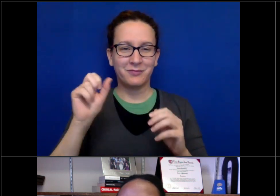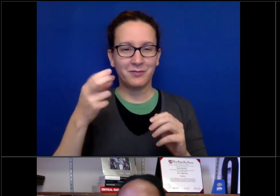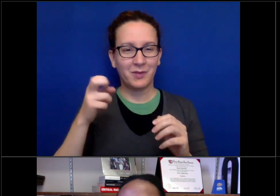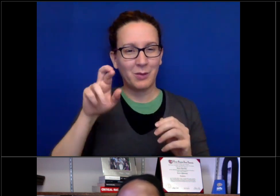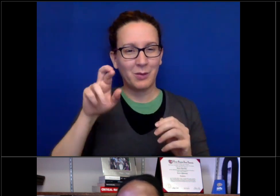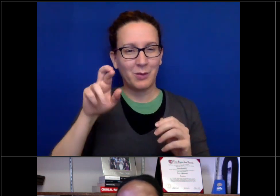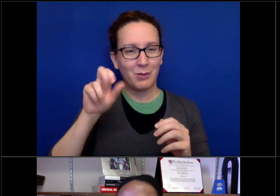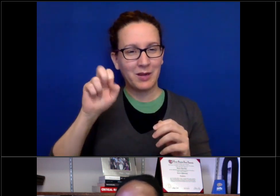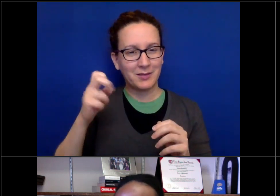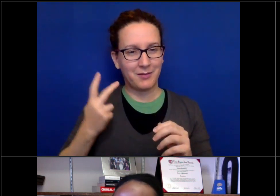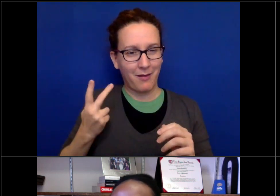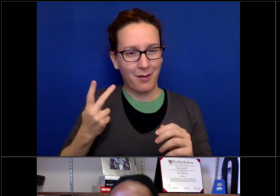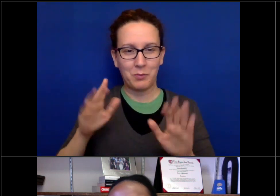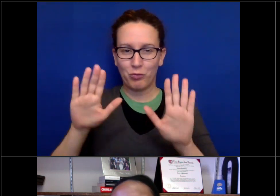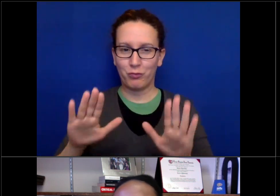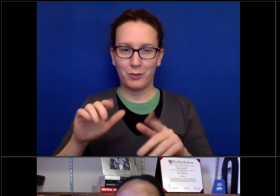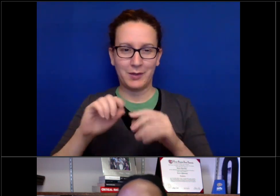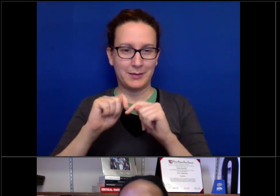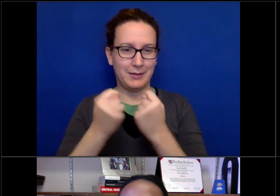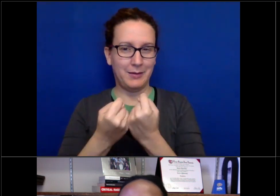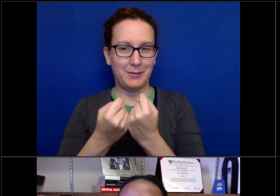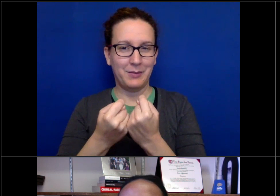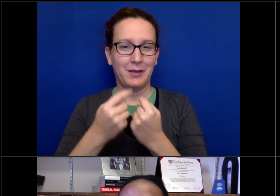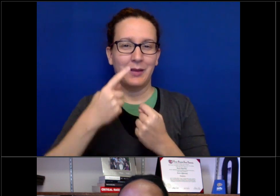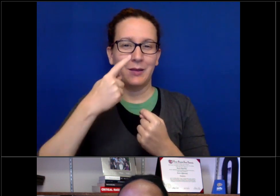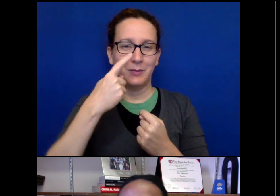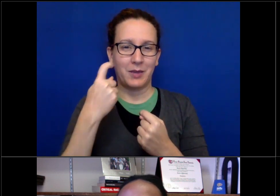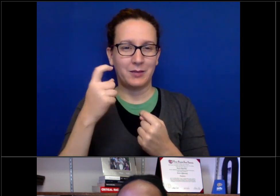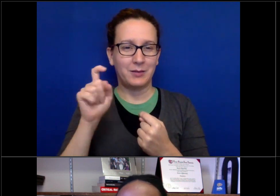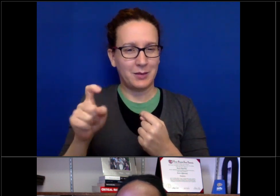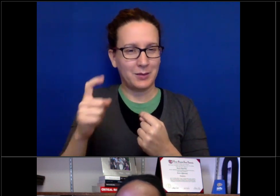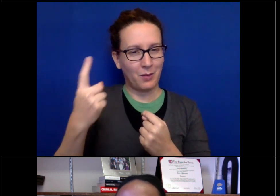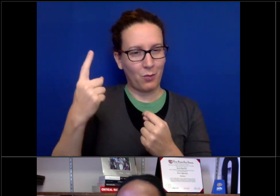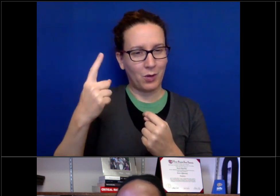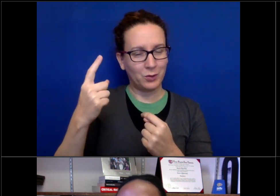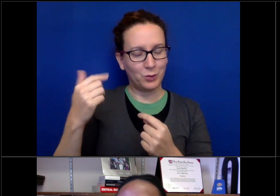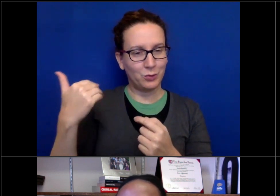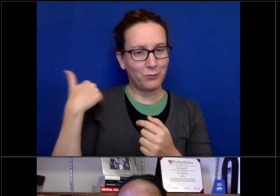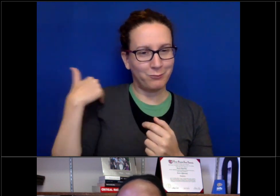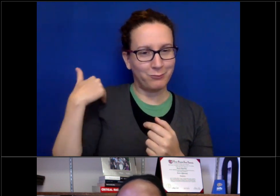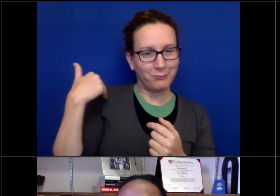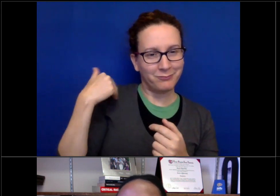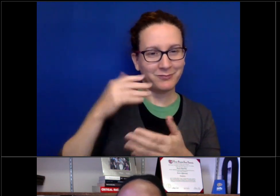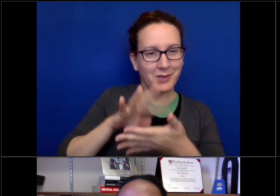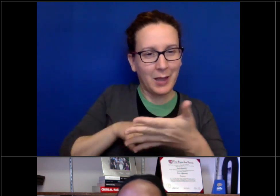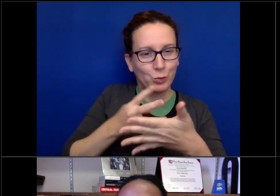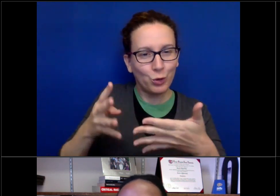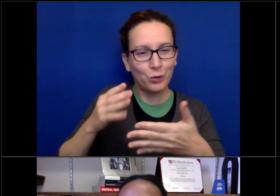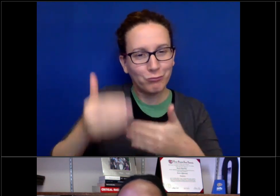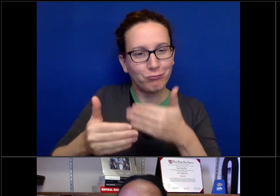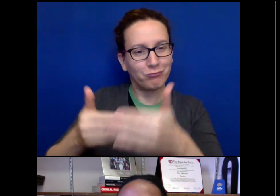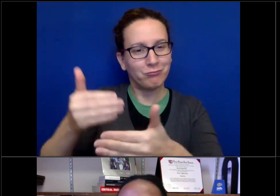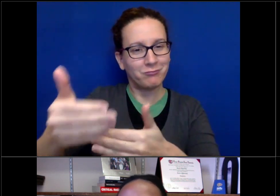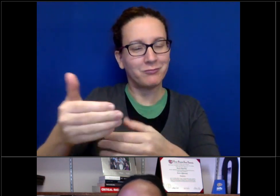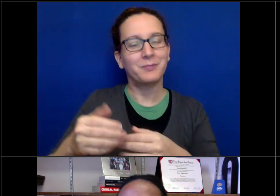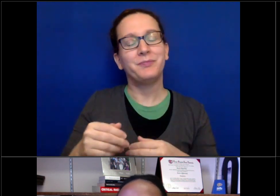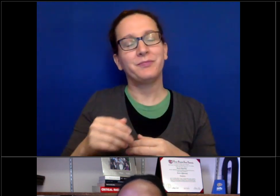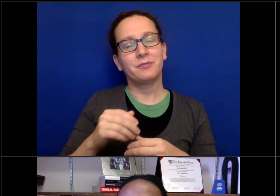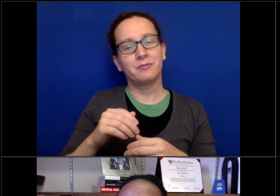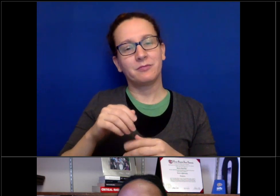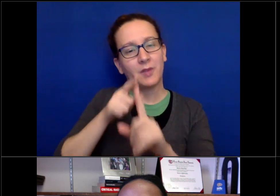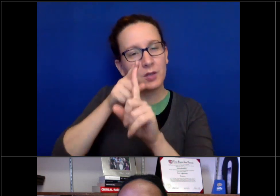team Yes. because you need someone to have a schedule, to have a list of agenda